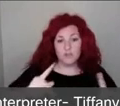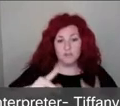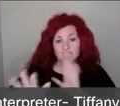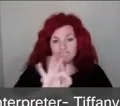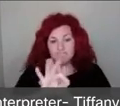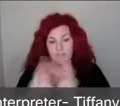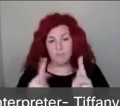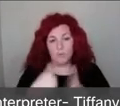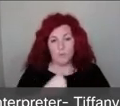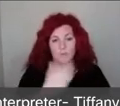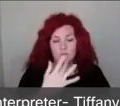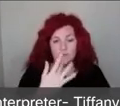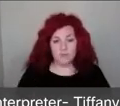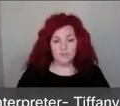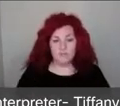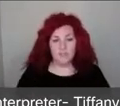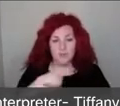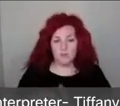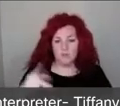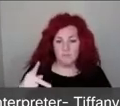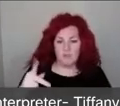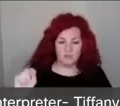choice. Including Pinetop, Sholo,